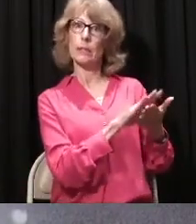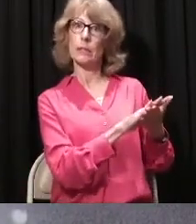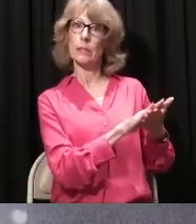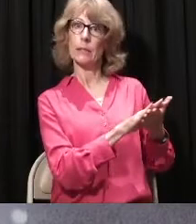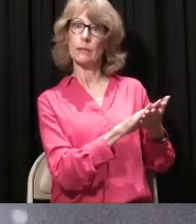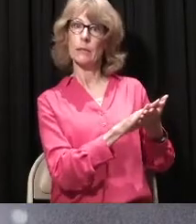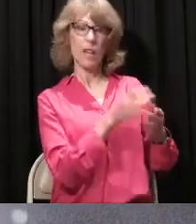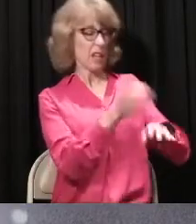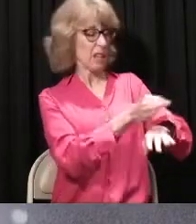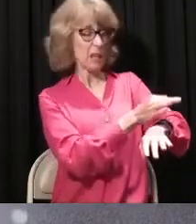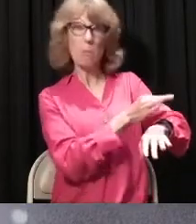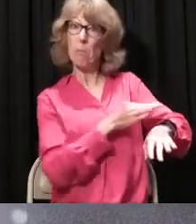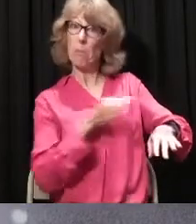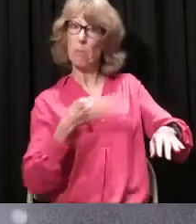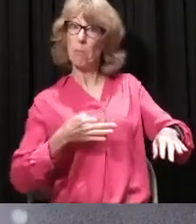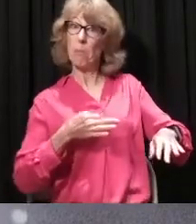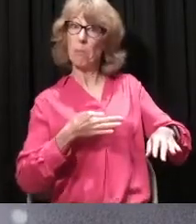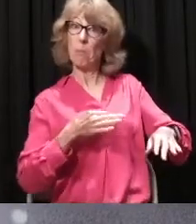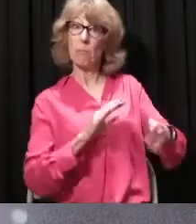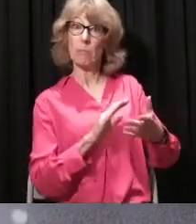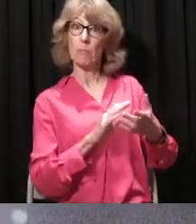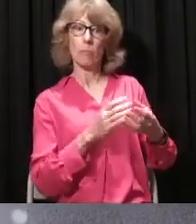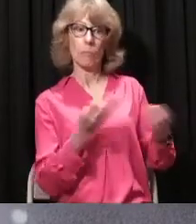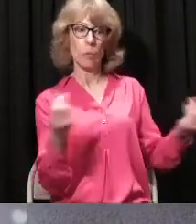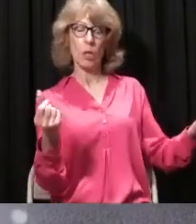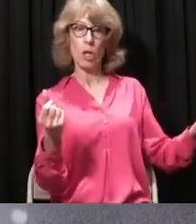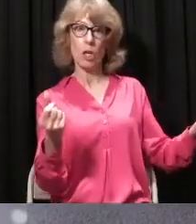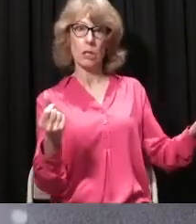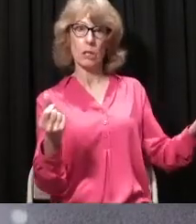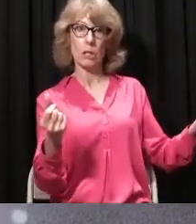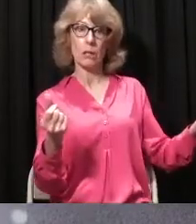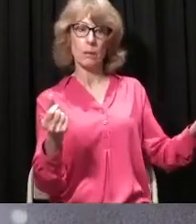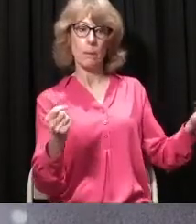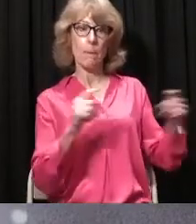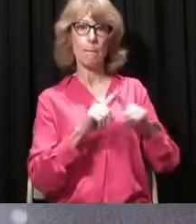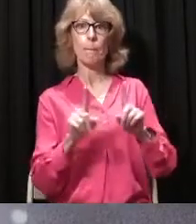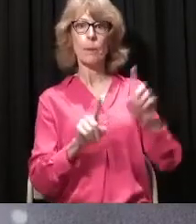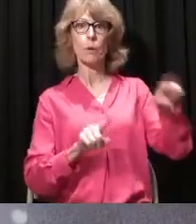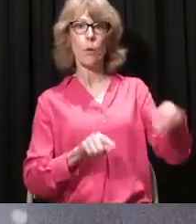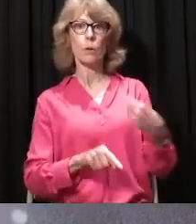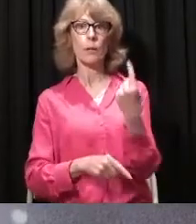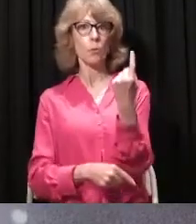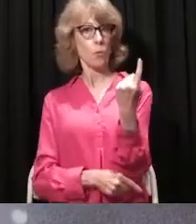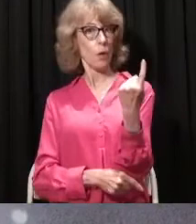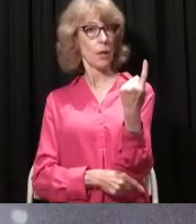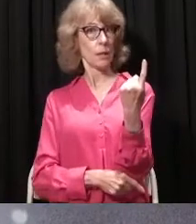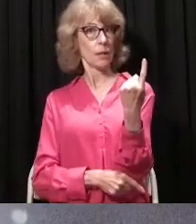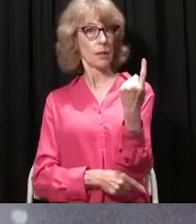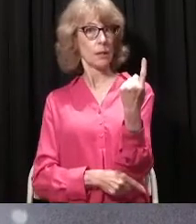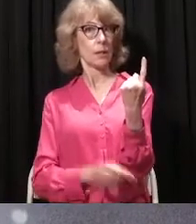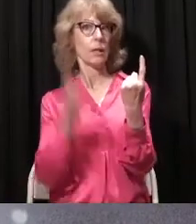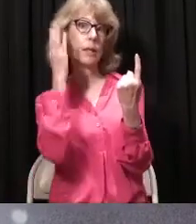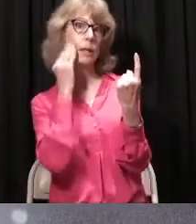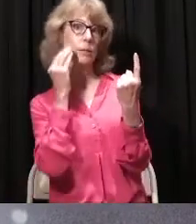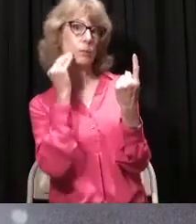the rash was cleared, but only one of them experienced sozo.